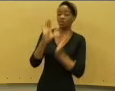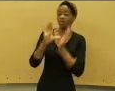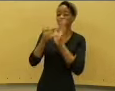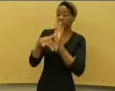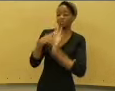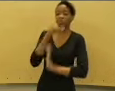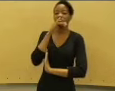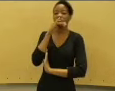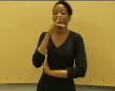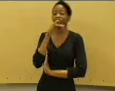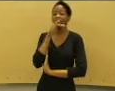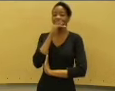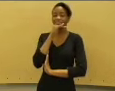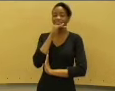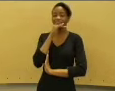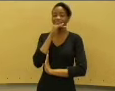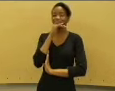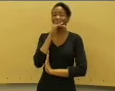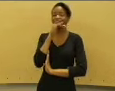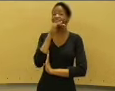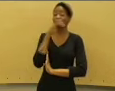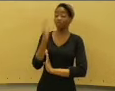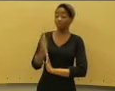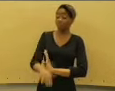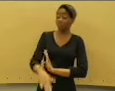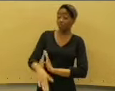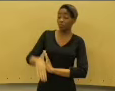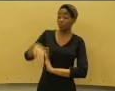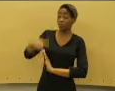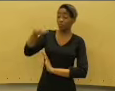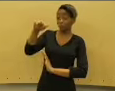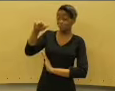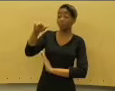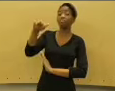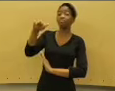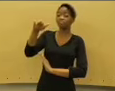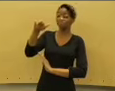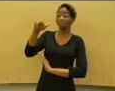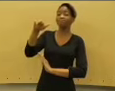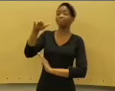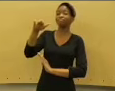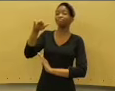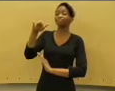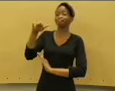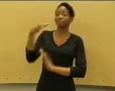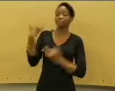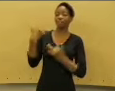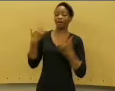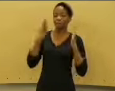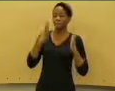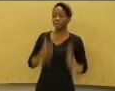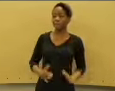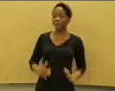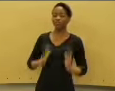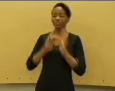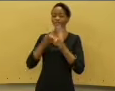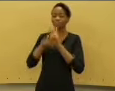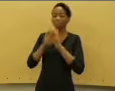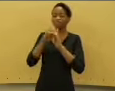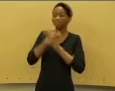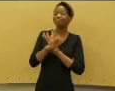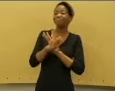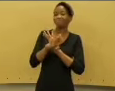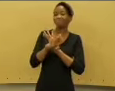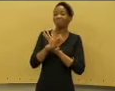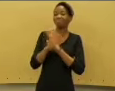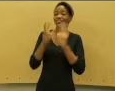that those growing stages of being a teenager and going and having your hormones and being racy, they don't skip that just